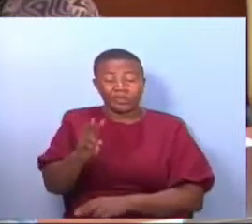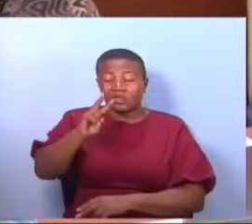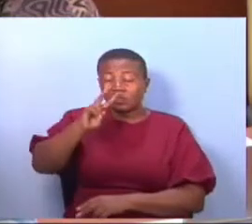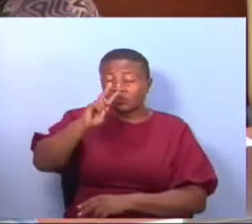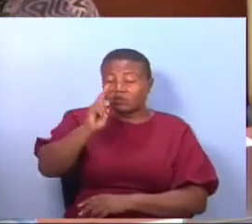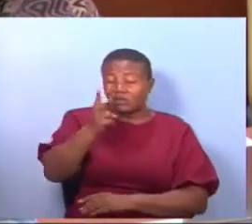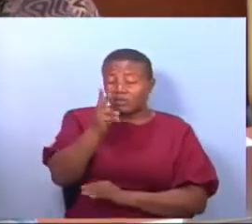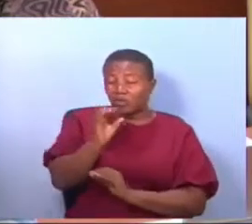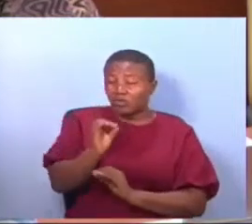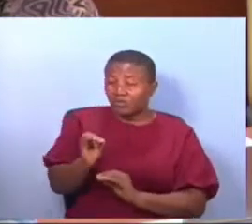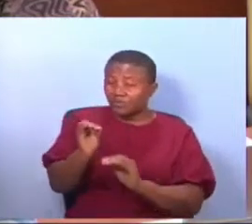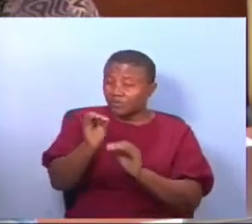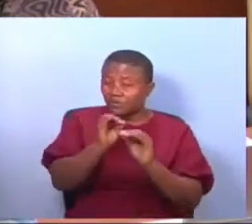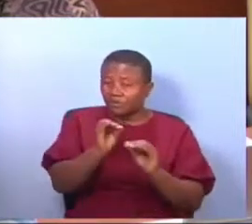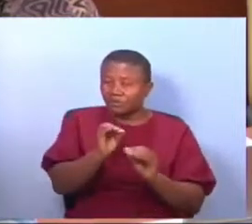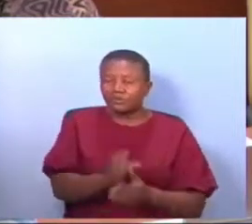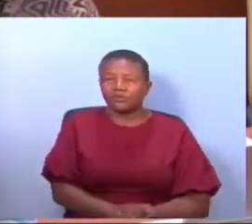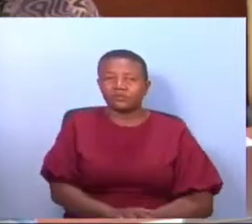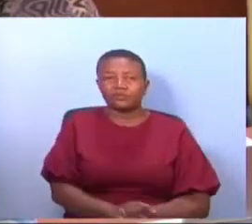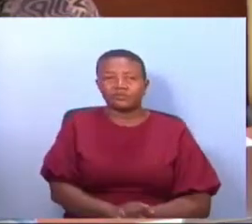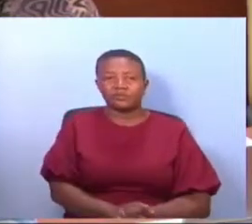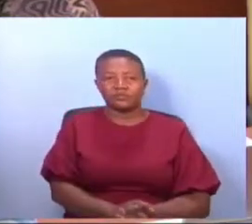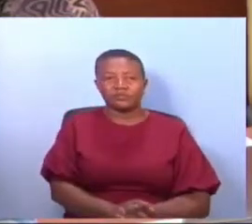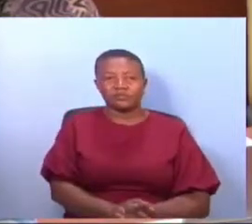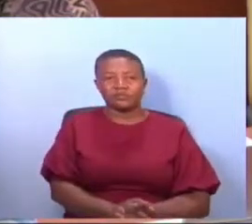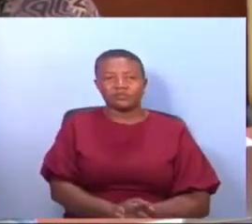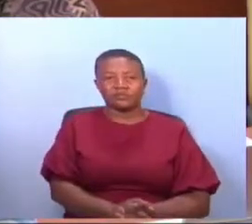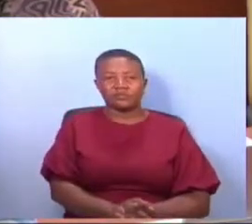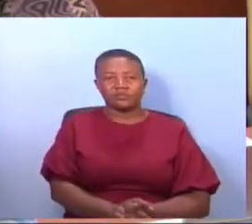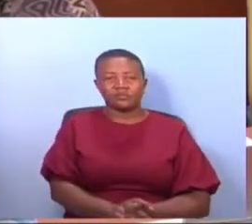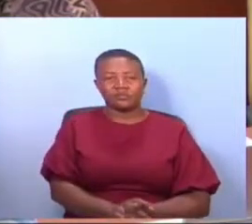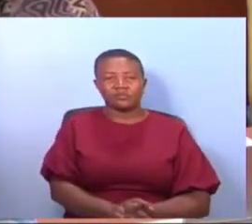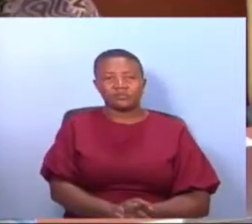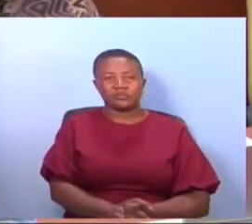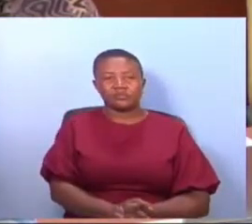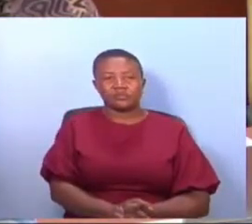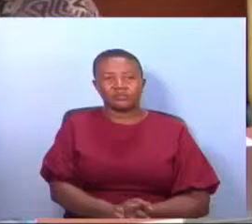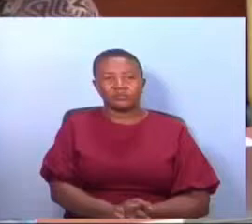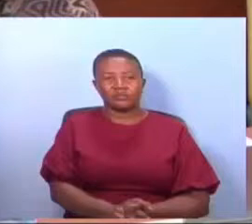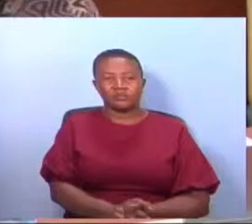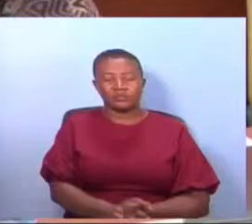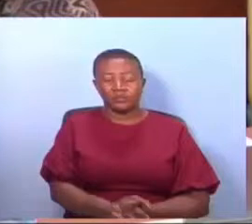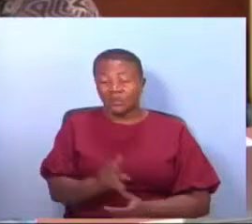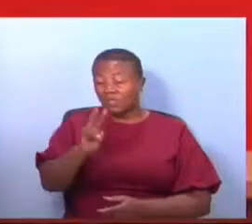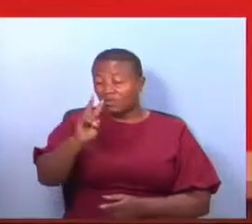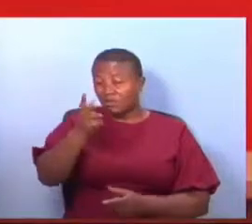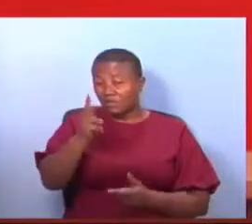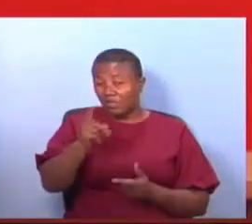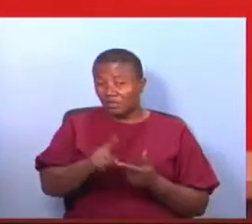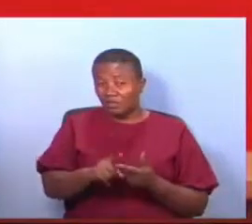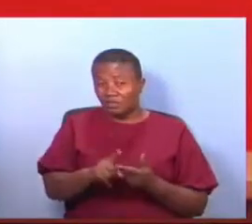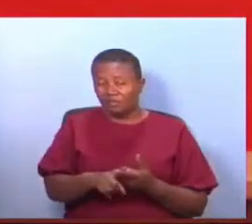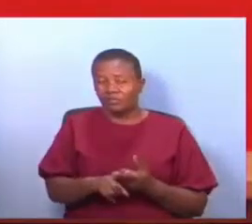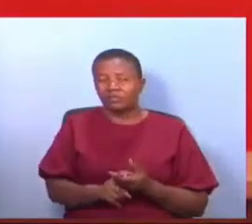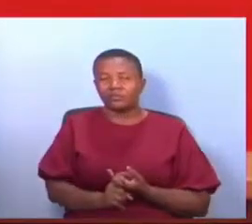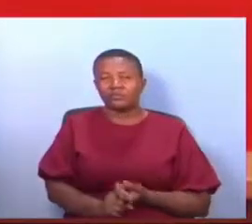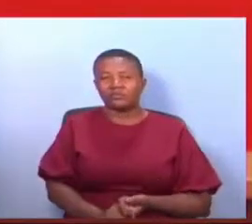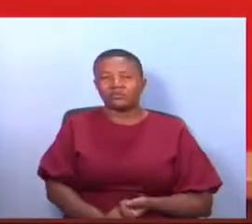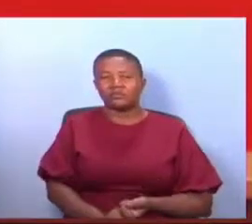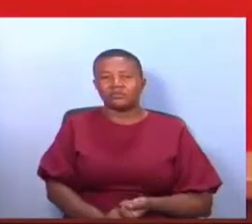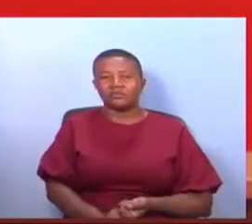observation is the fact that the second observation is the fact